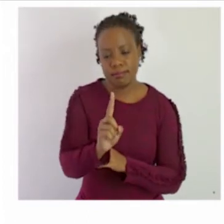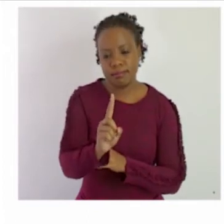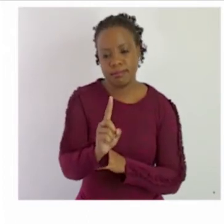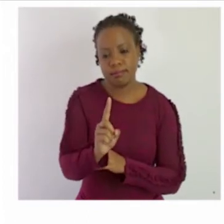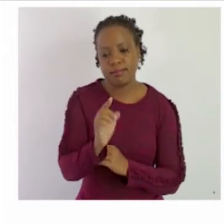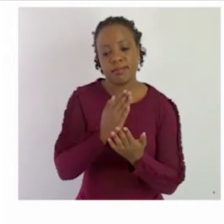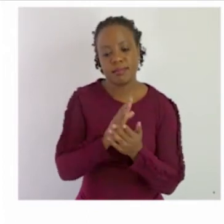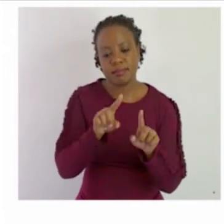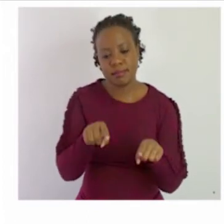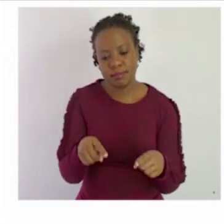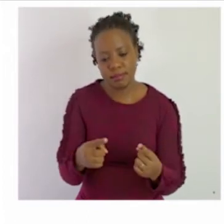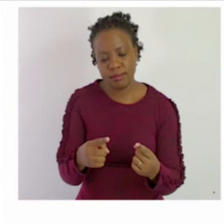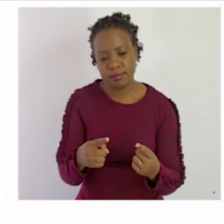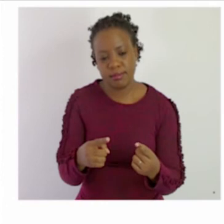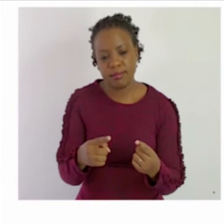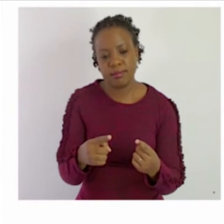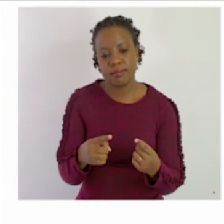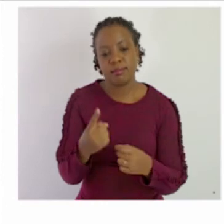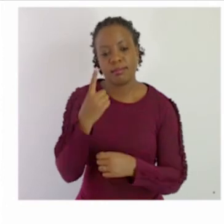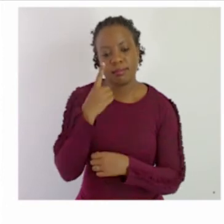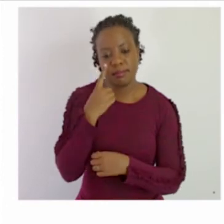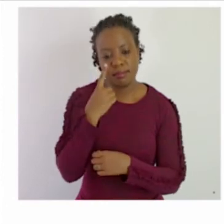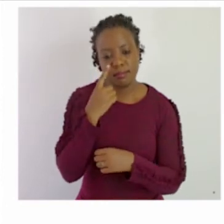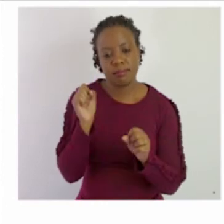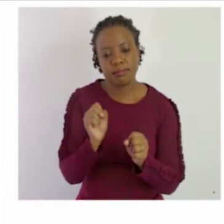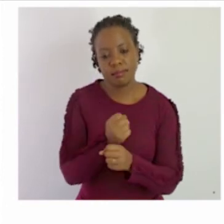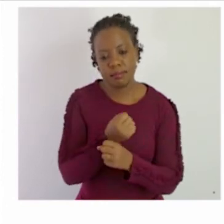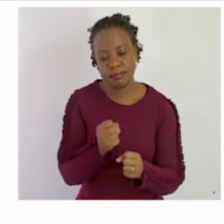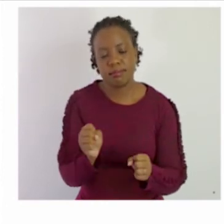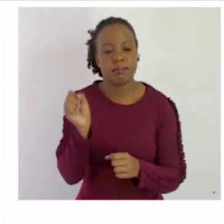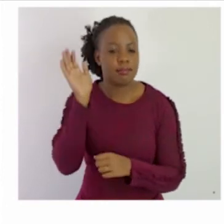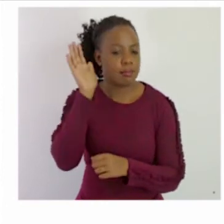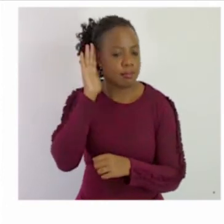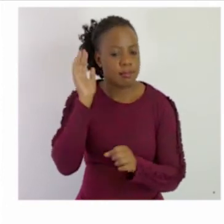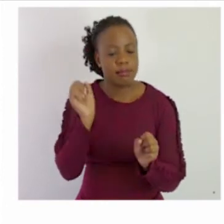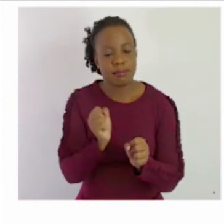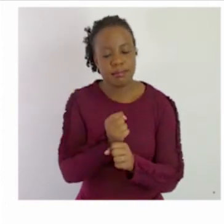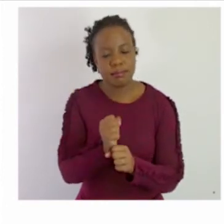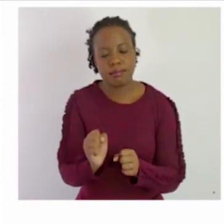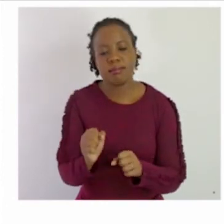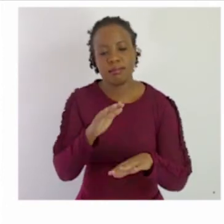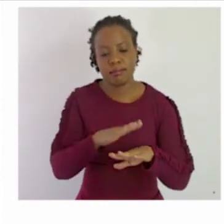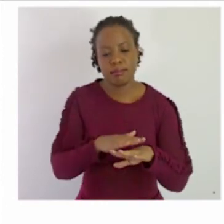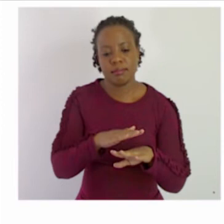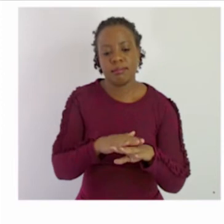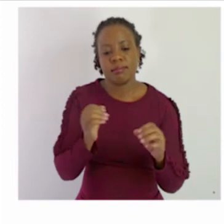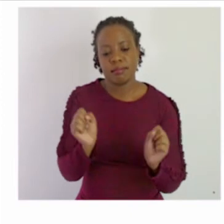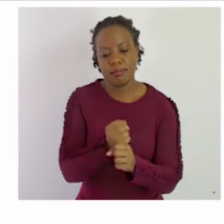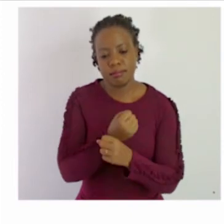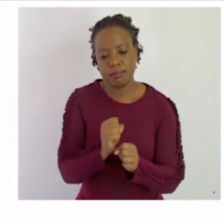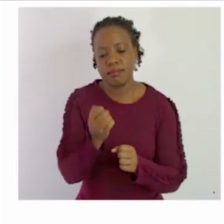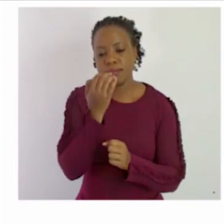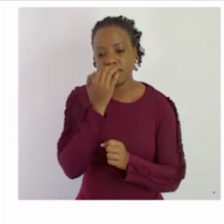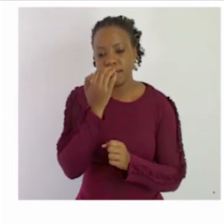refers to something that you cannot see, hear, touch, smell, taste,